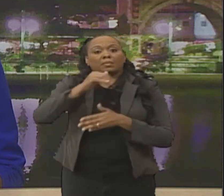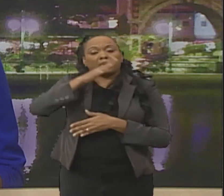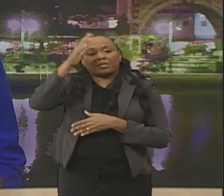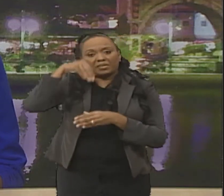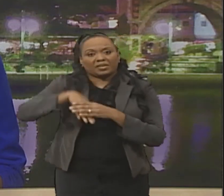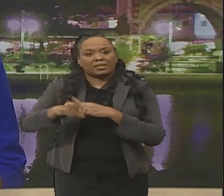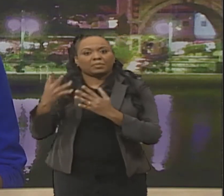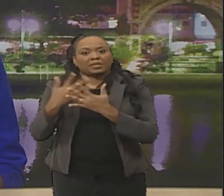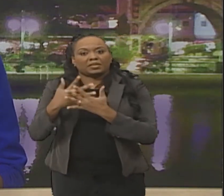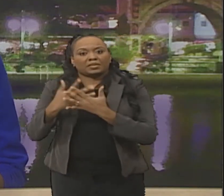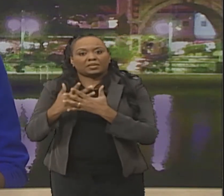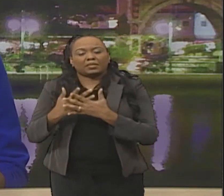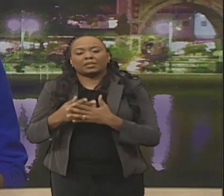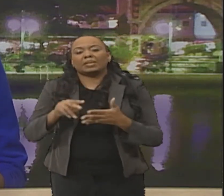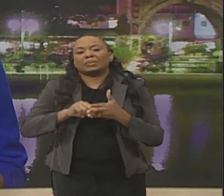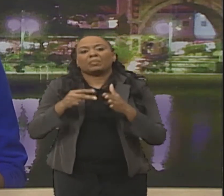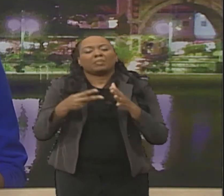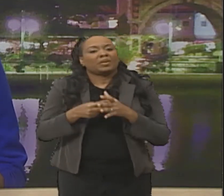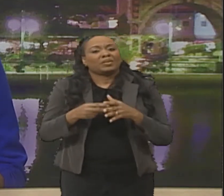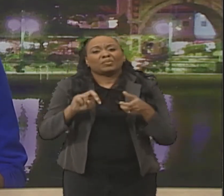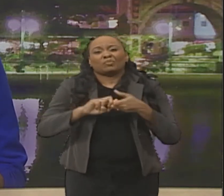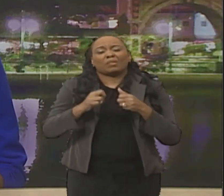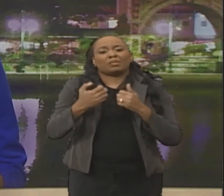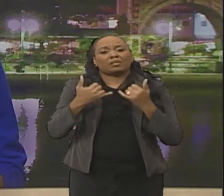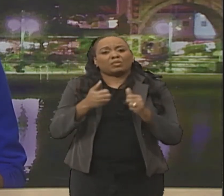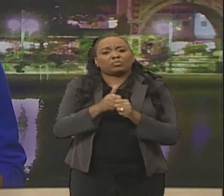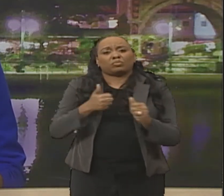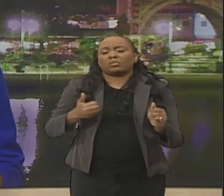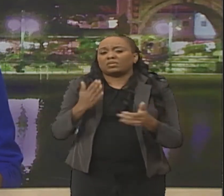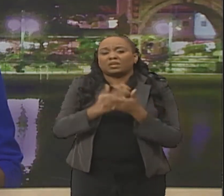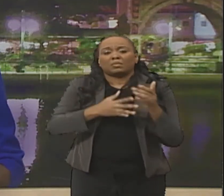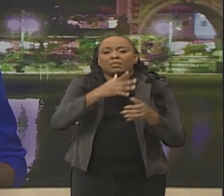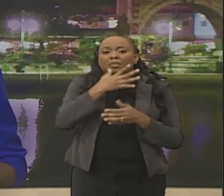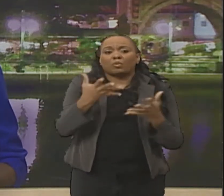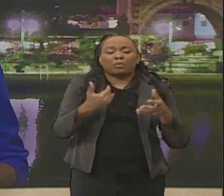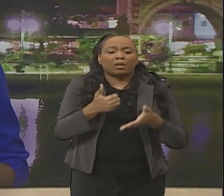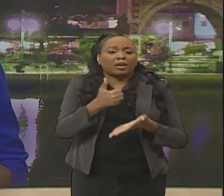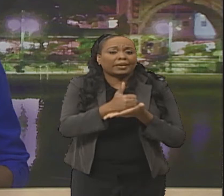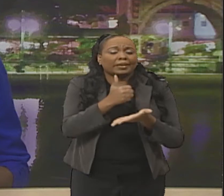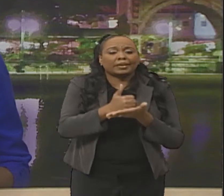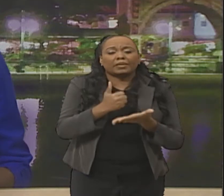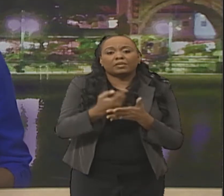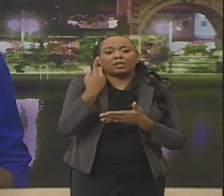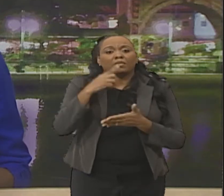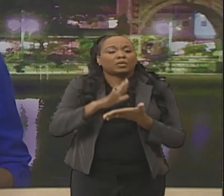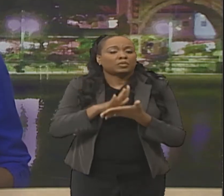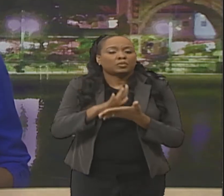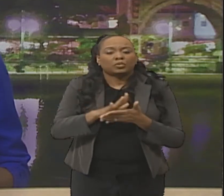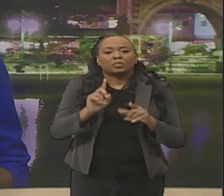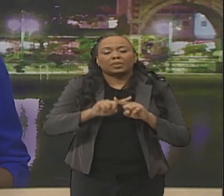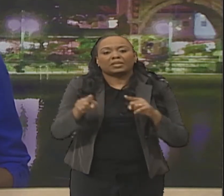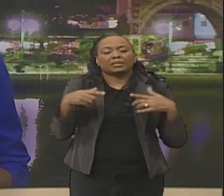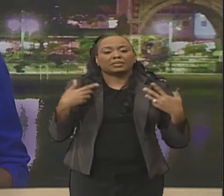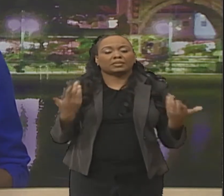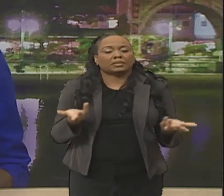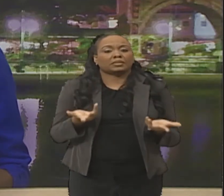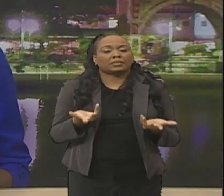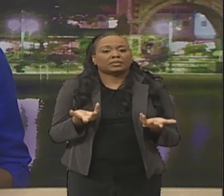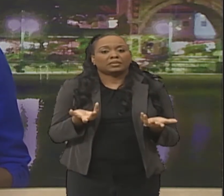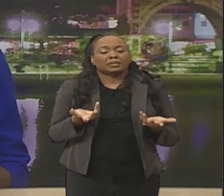has set them back a lot. He spoke as some mothers were requesting help from the organization for back to school.